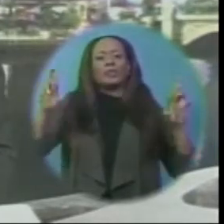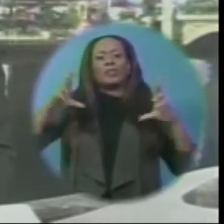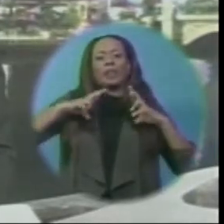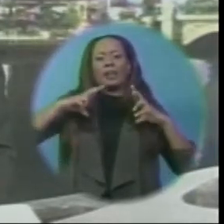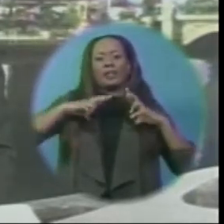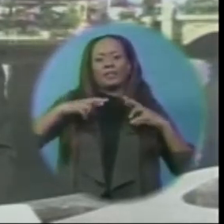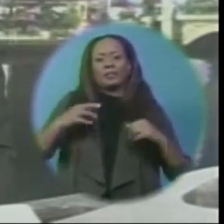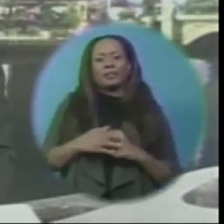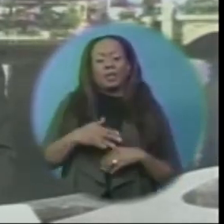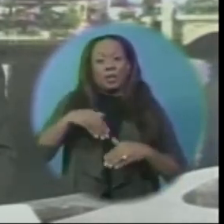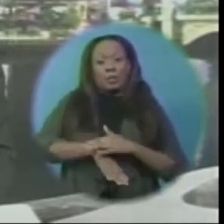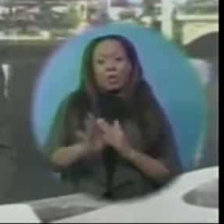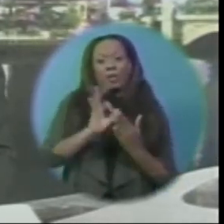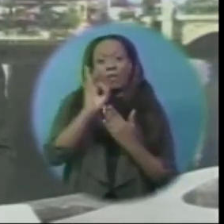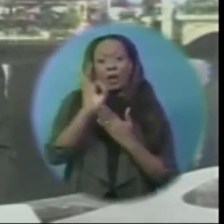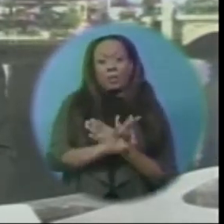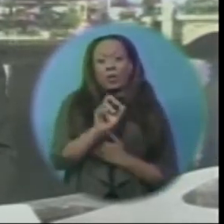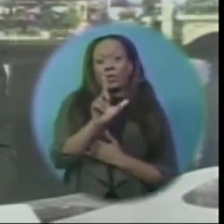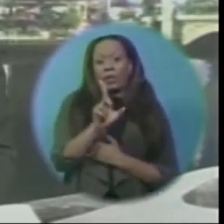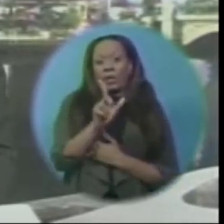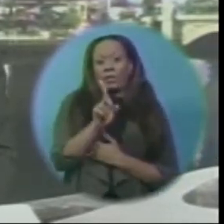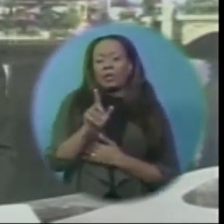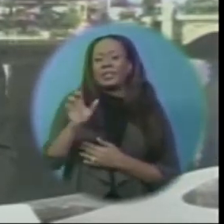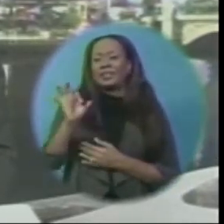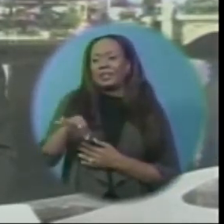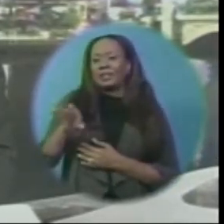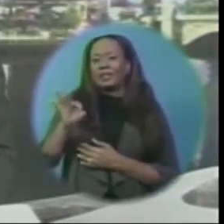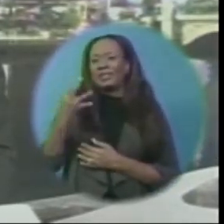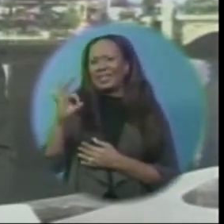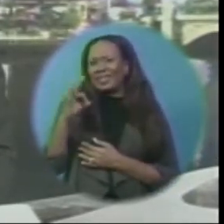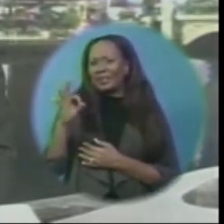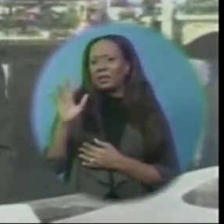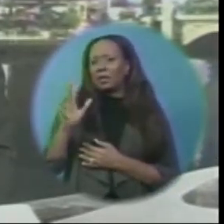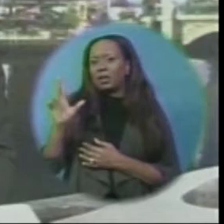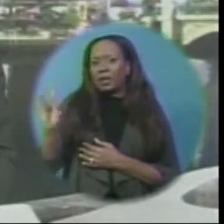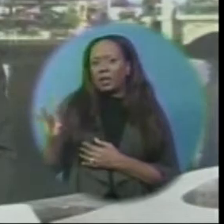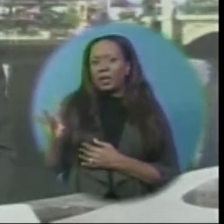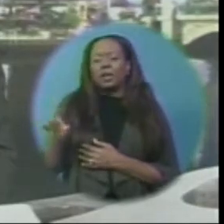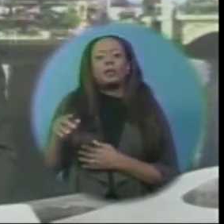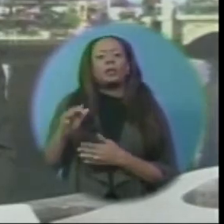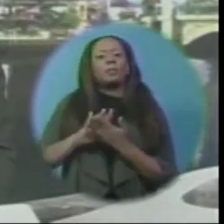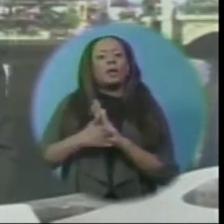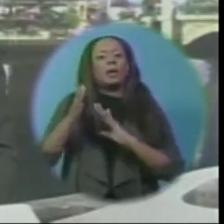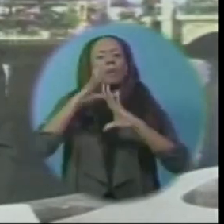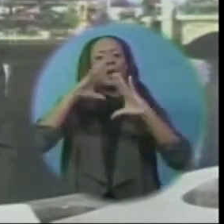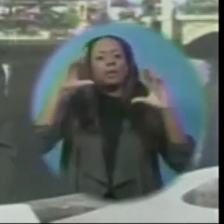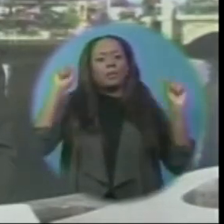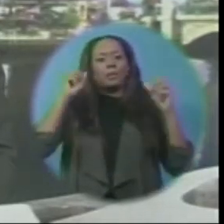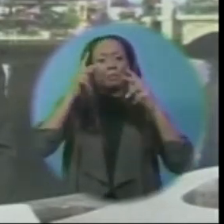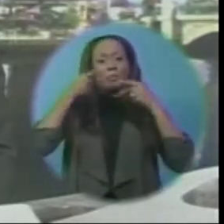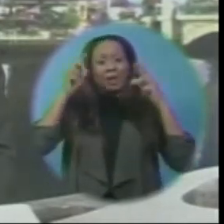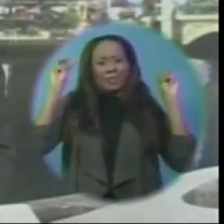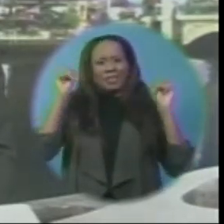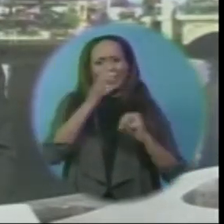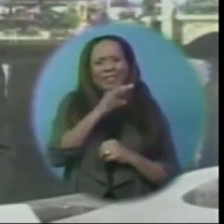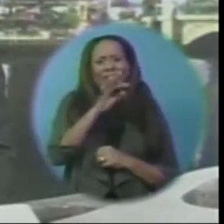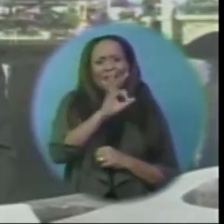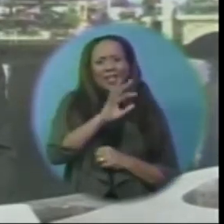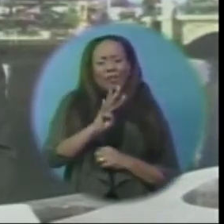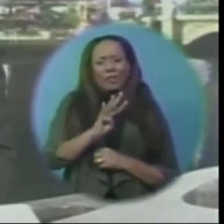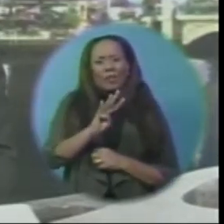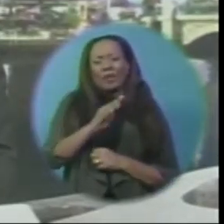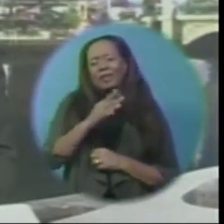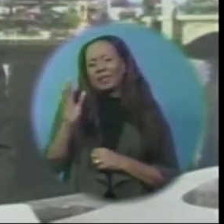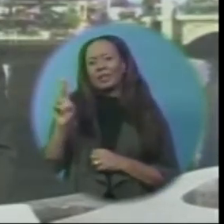born on February 21, 1938, served as Prime Minister from 1994 to 2004 and replaced his father, Sir Vera